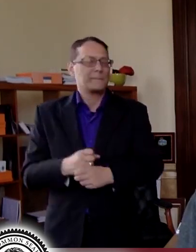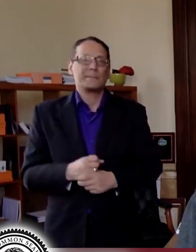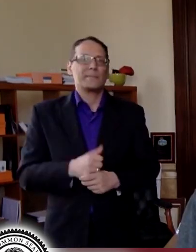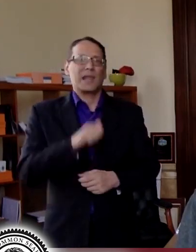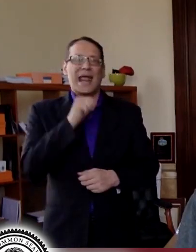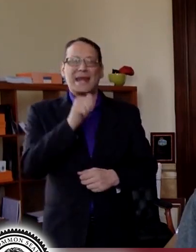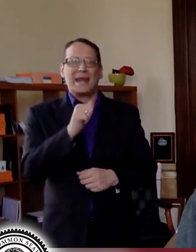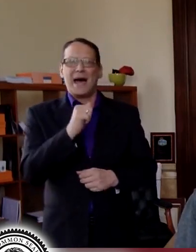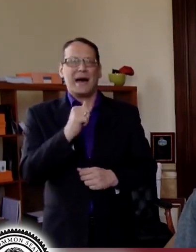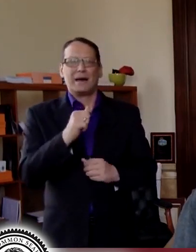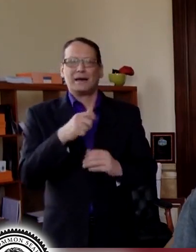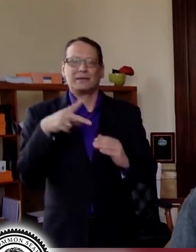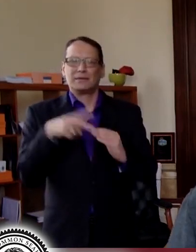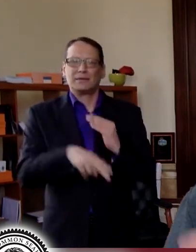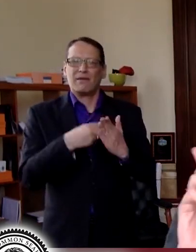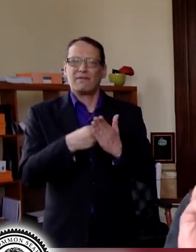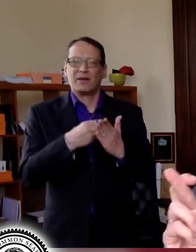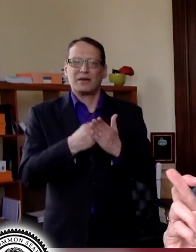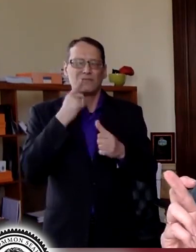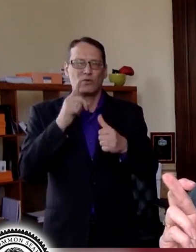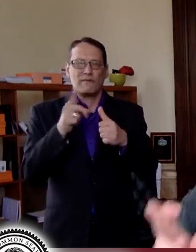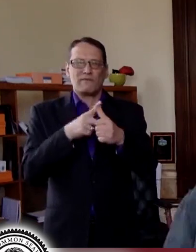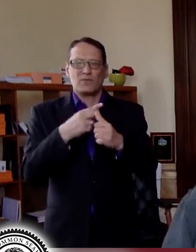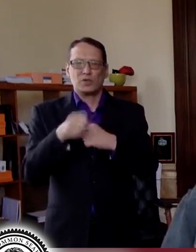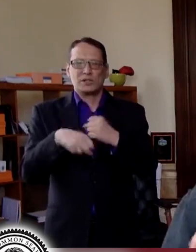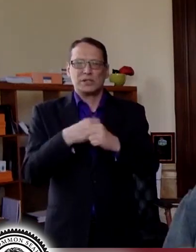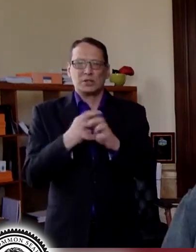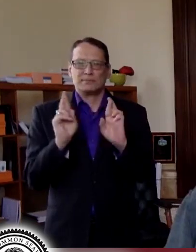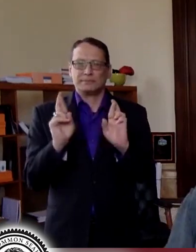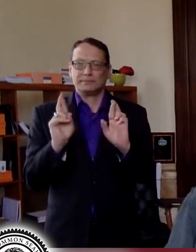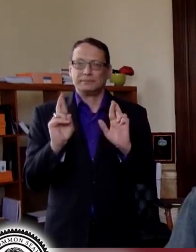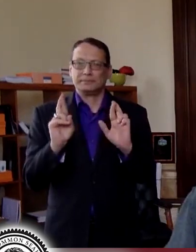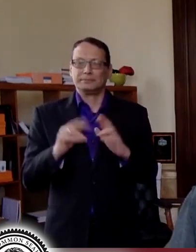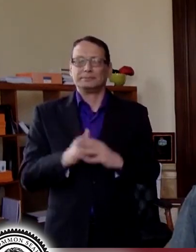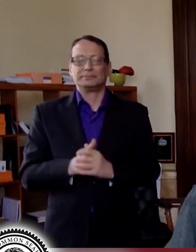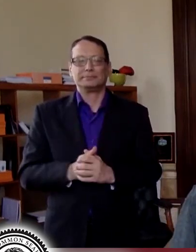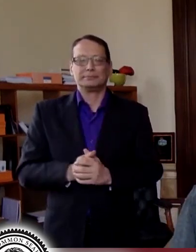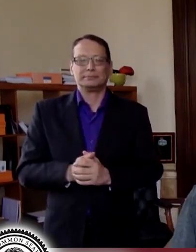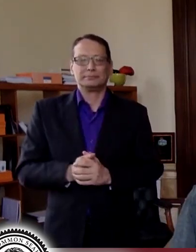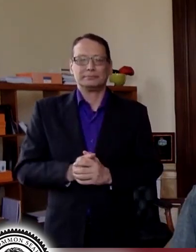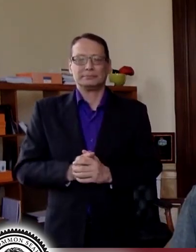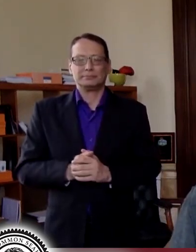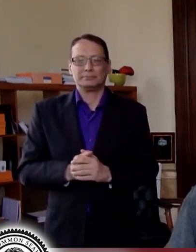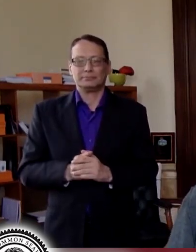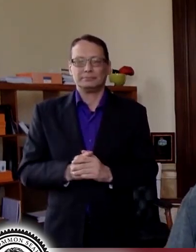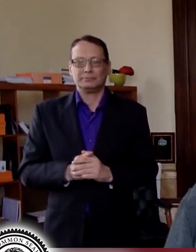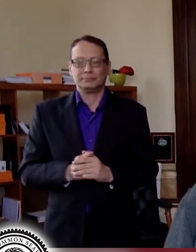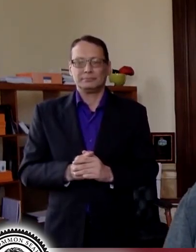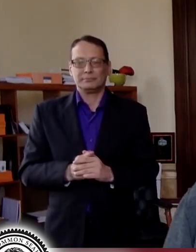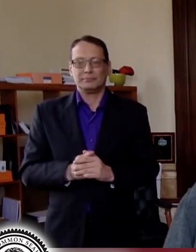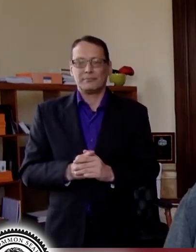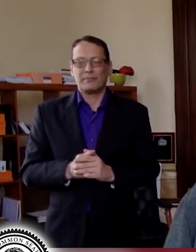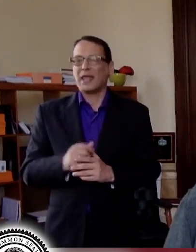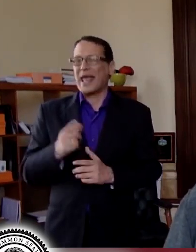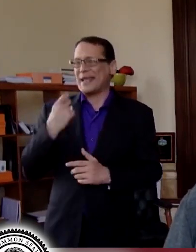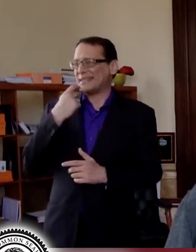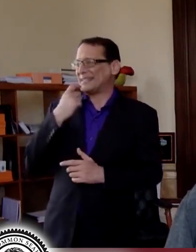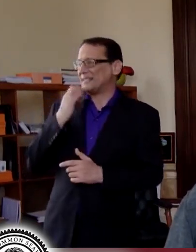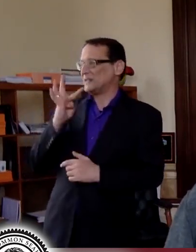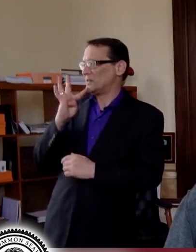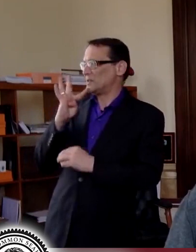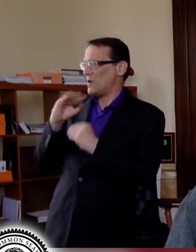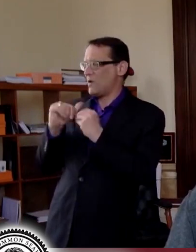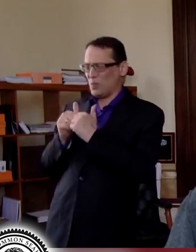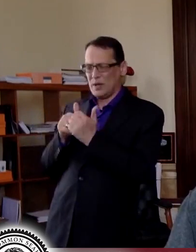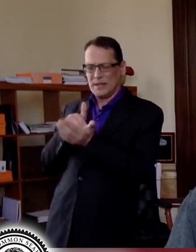cutting the funding for the first year. Fingers crossed with this crazy budget. I just spoke with Dr. Eccles about that.